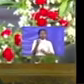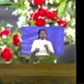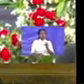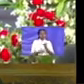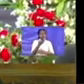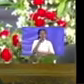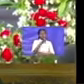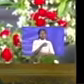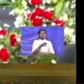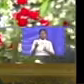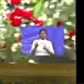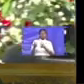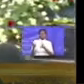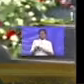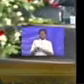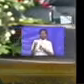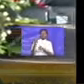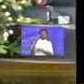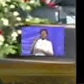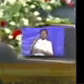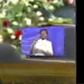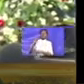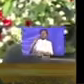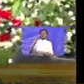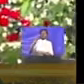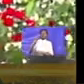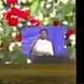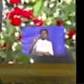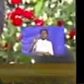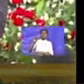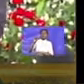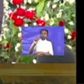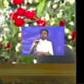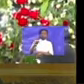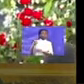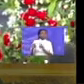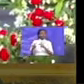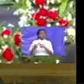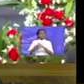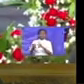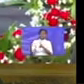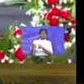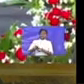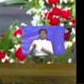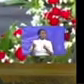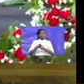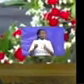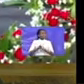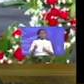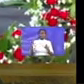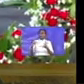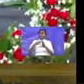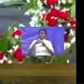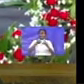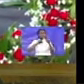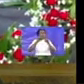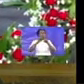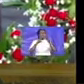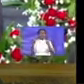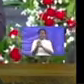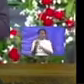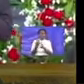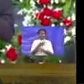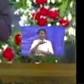launch it around November. I'm going to go around the world bringing kingdom people together and to say from today, stop buying outside of the